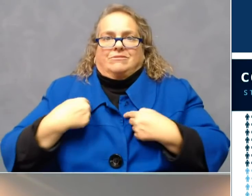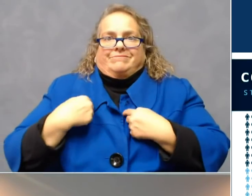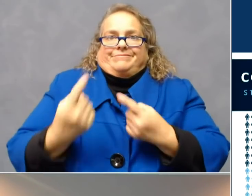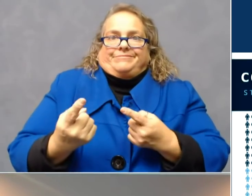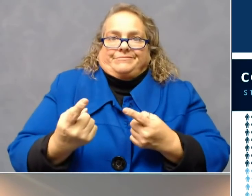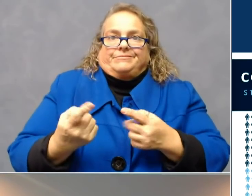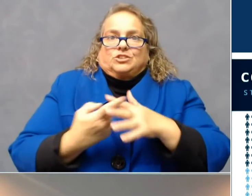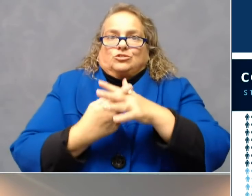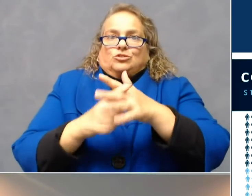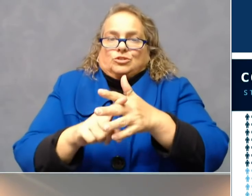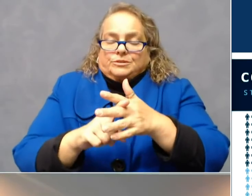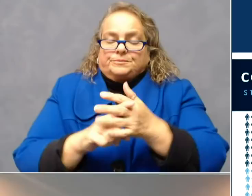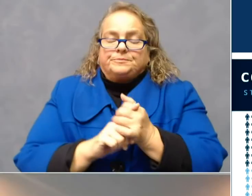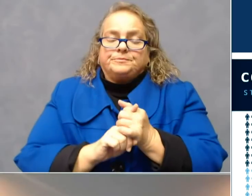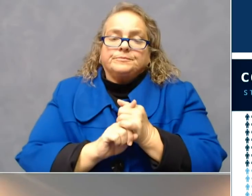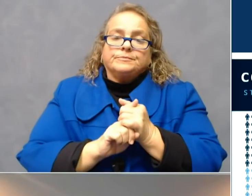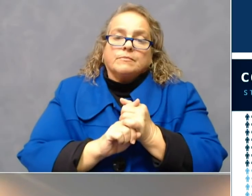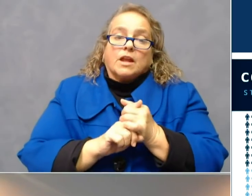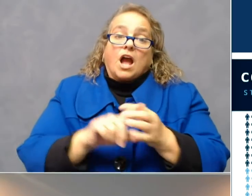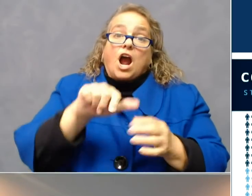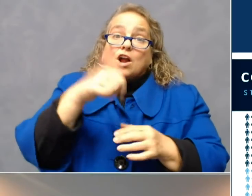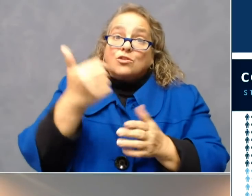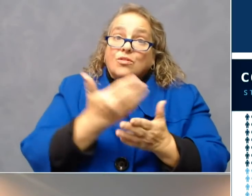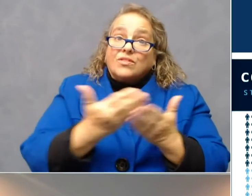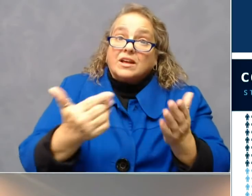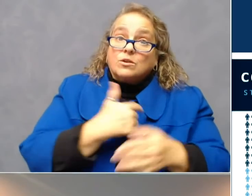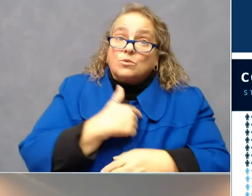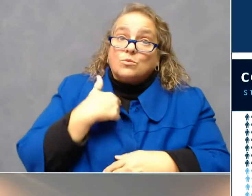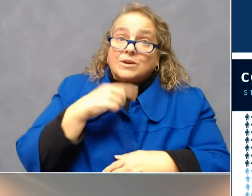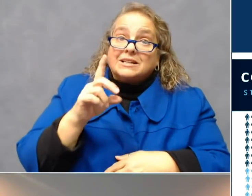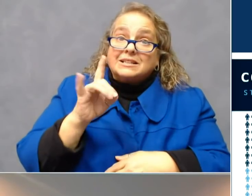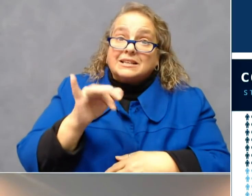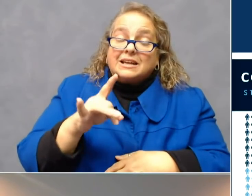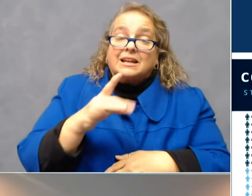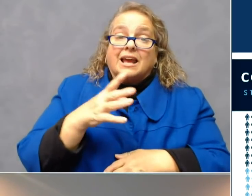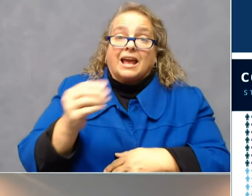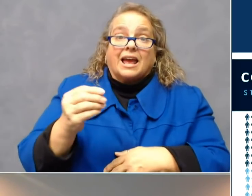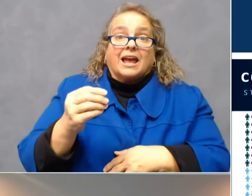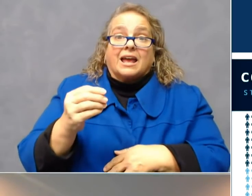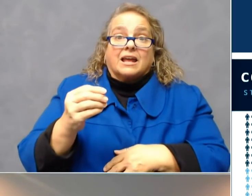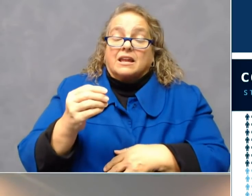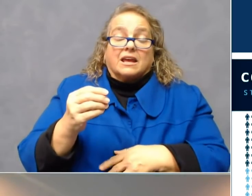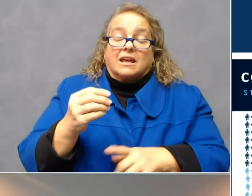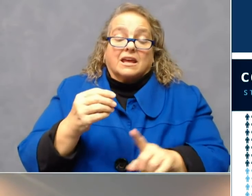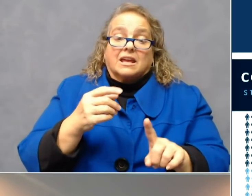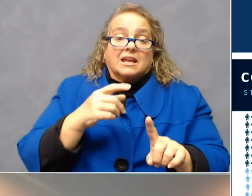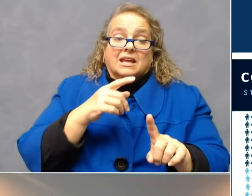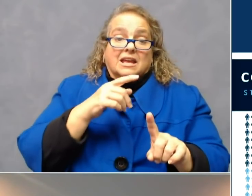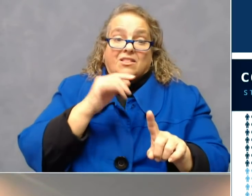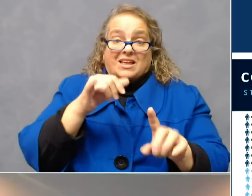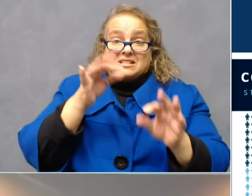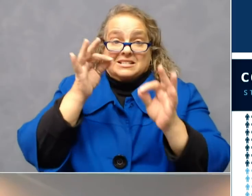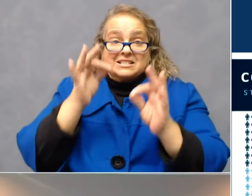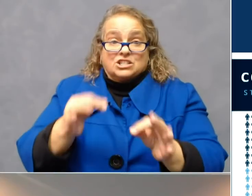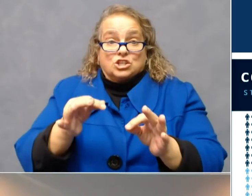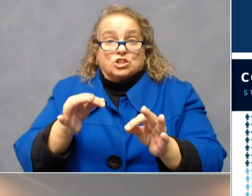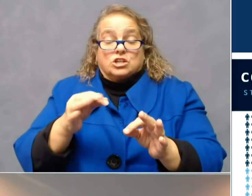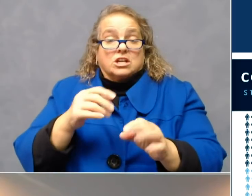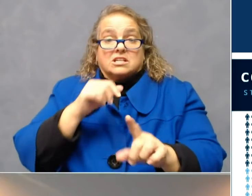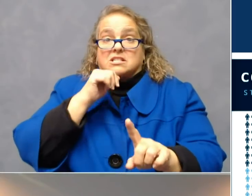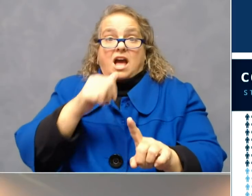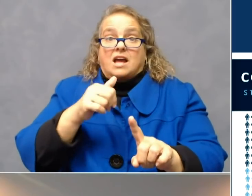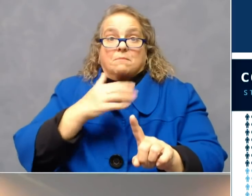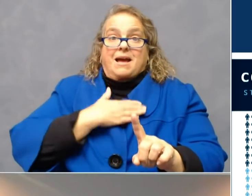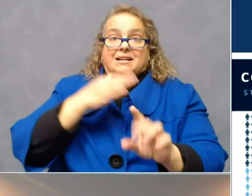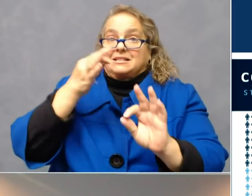that we did is that, and I certainly can't take credit for this, this decision was made before I came on board, but